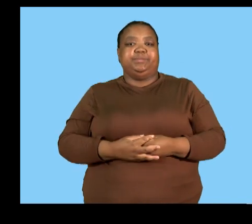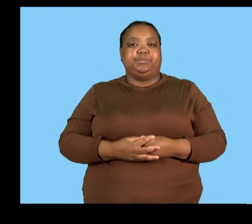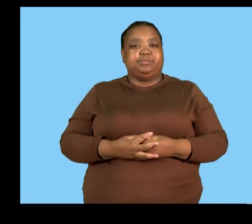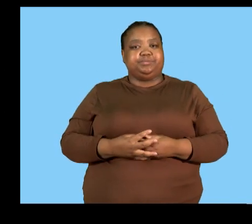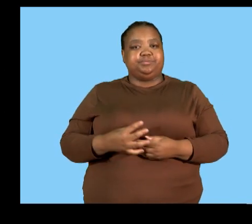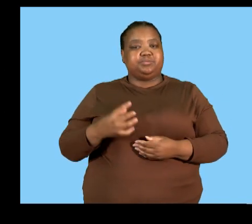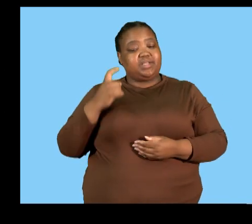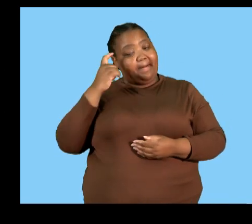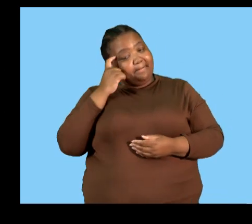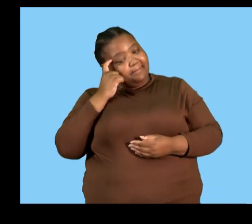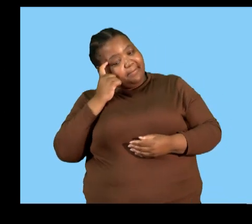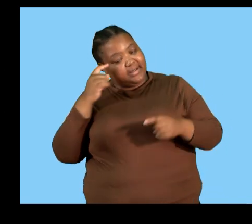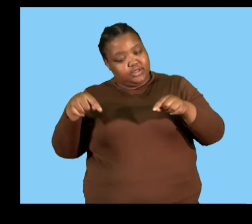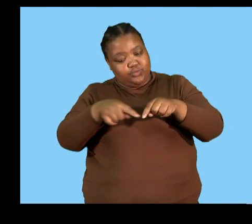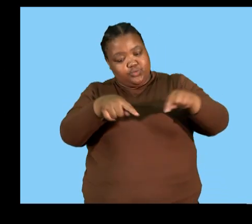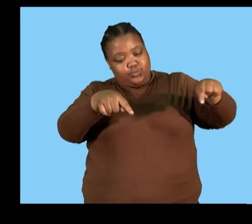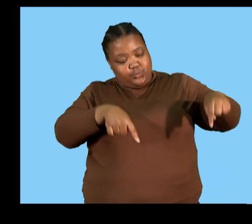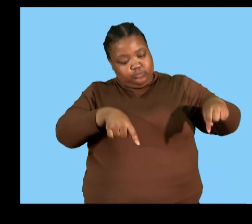the bedroom